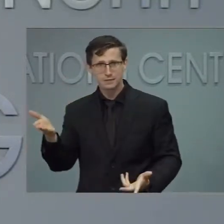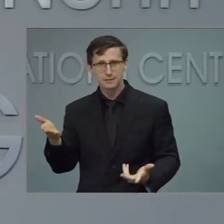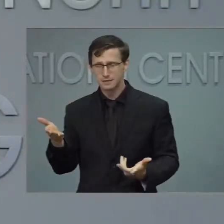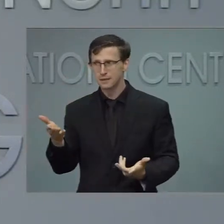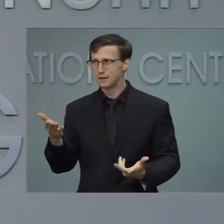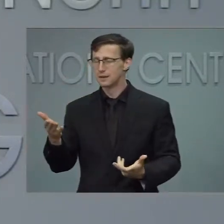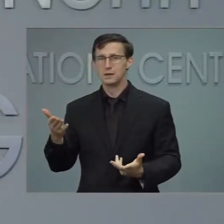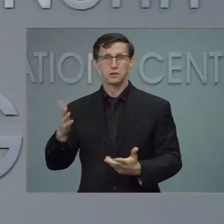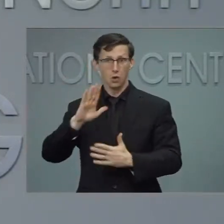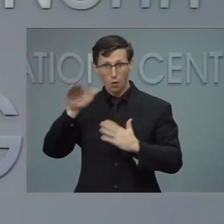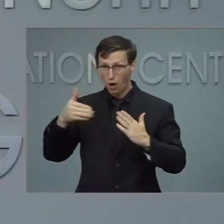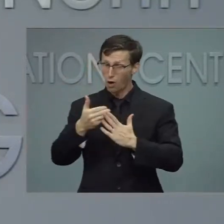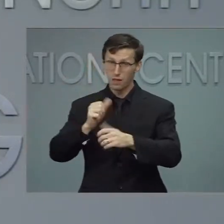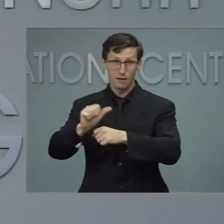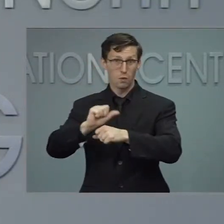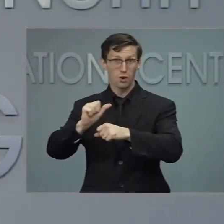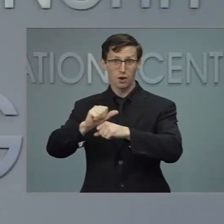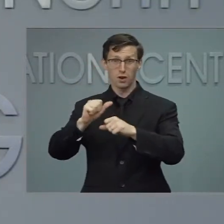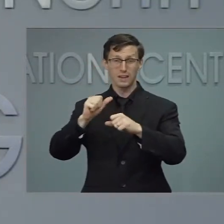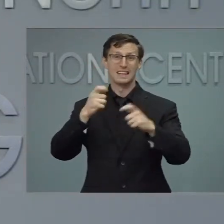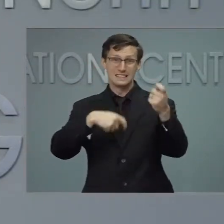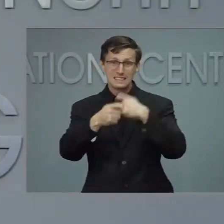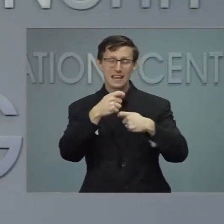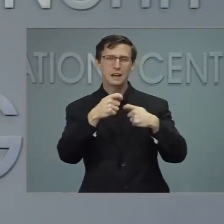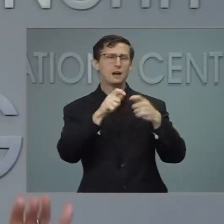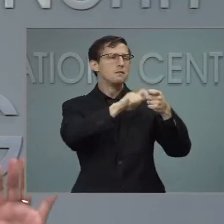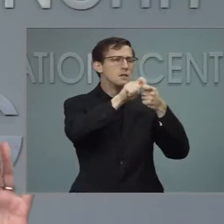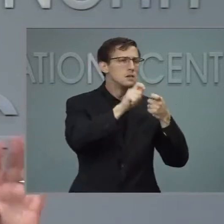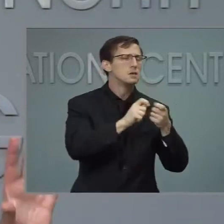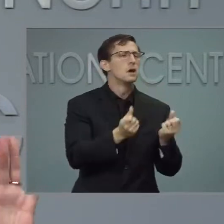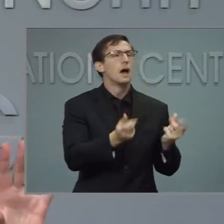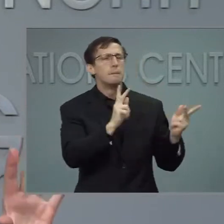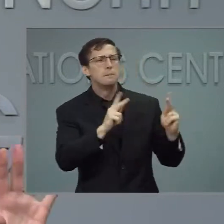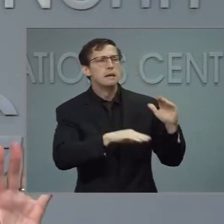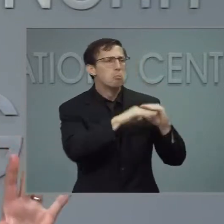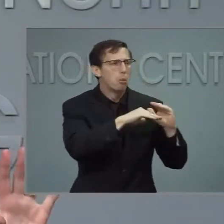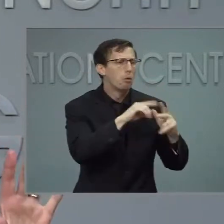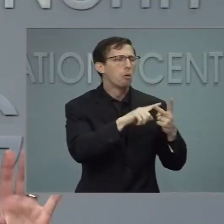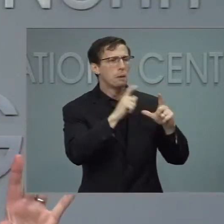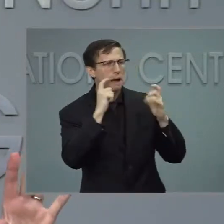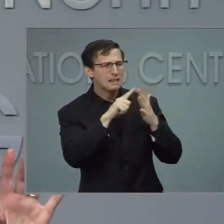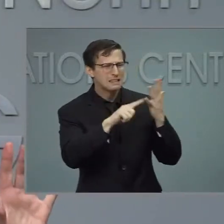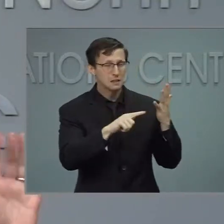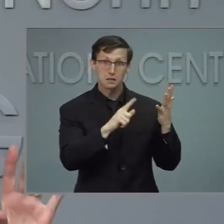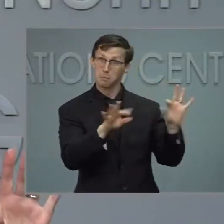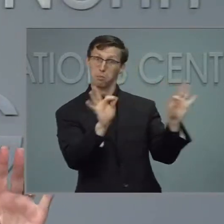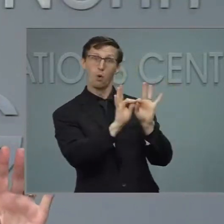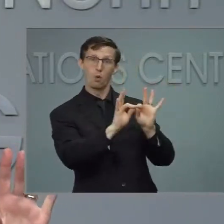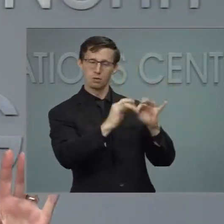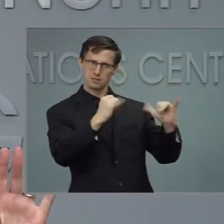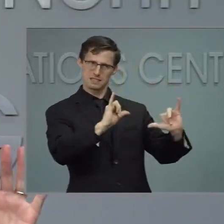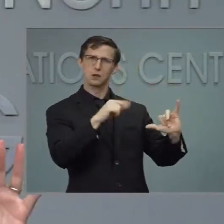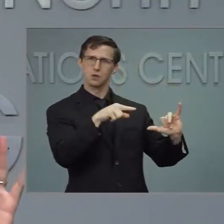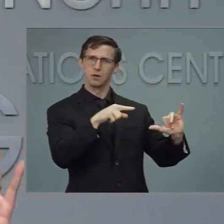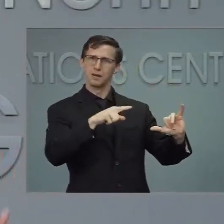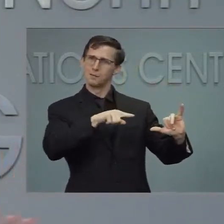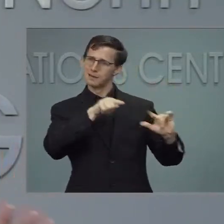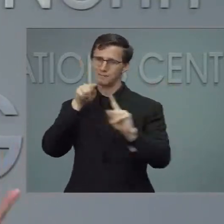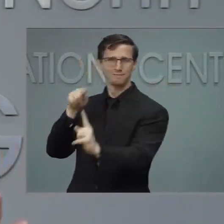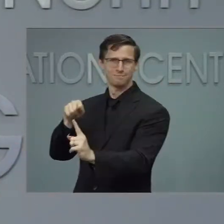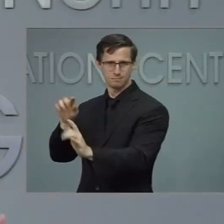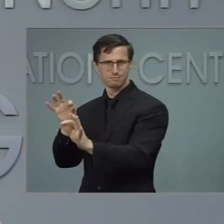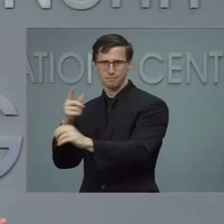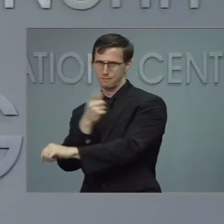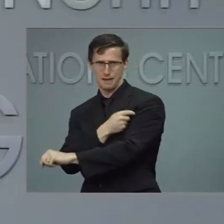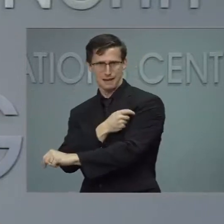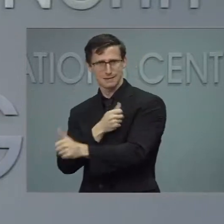put our effort right now. And, you know, not that all of this other stuff is noise, because it can all